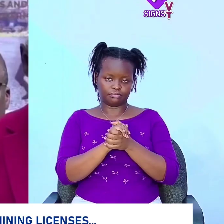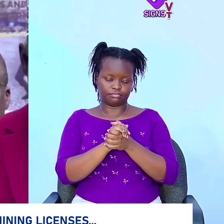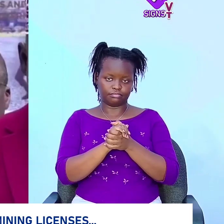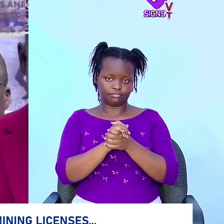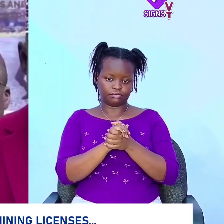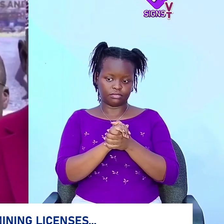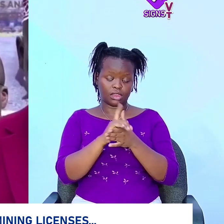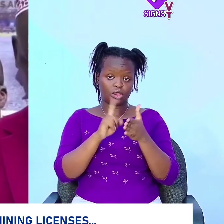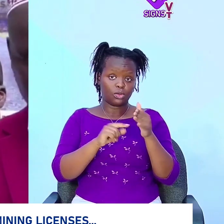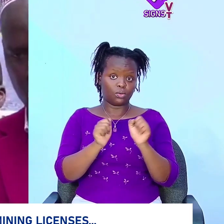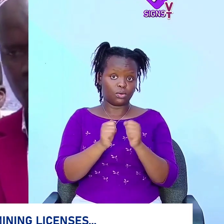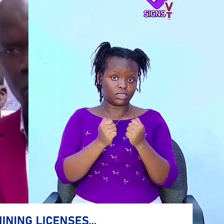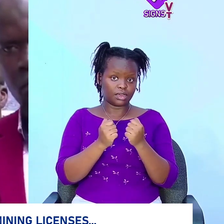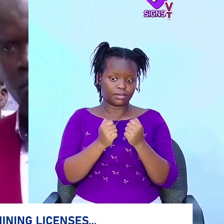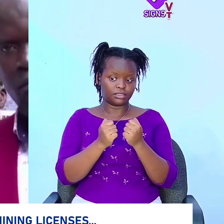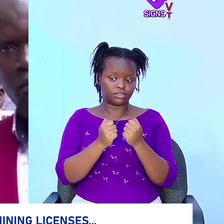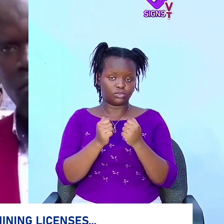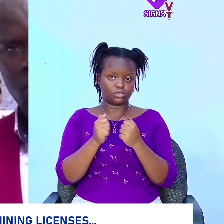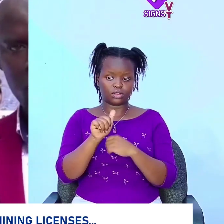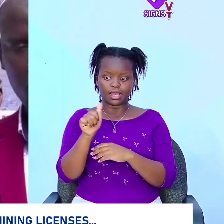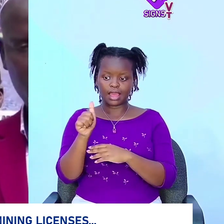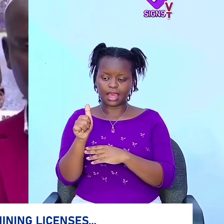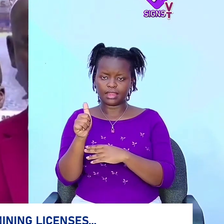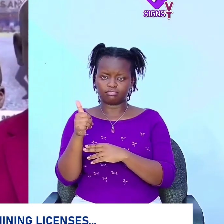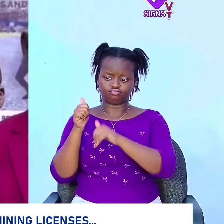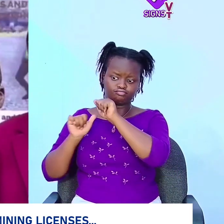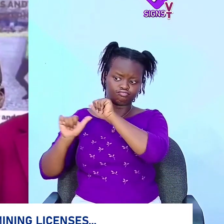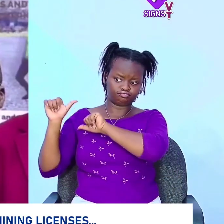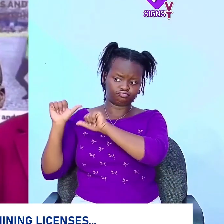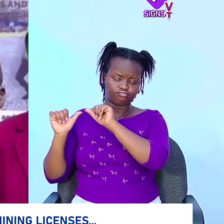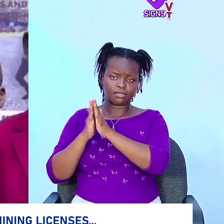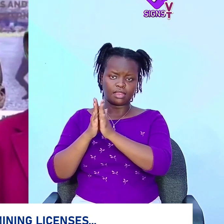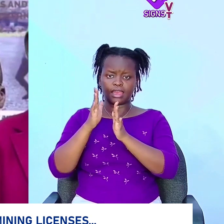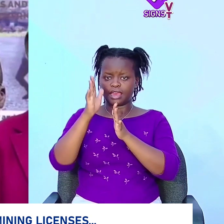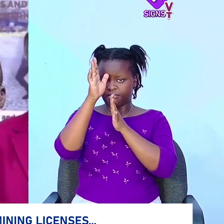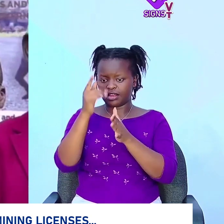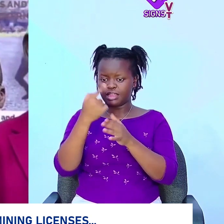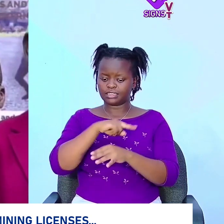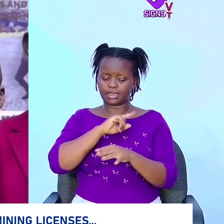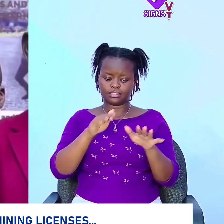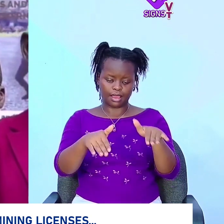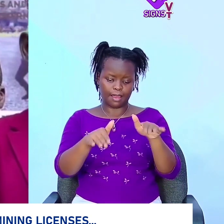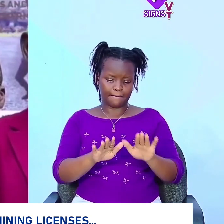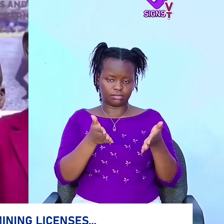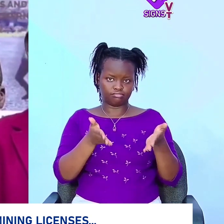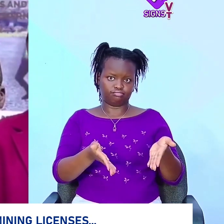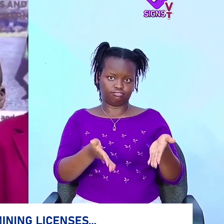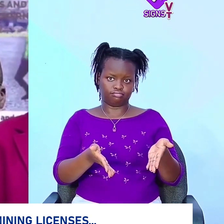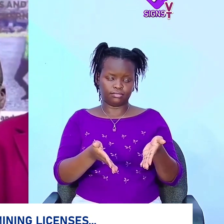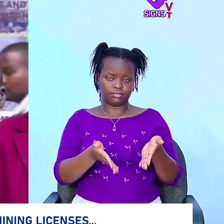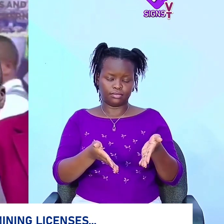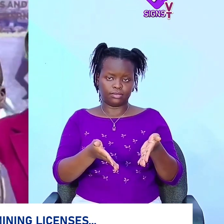what will happen to the graves of our forefathers and fathers who we buried here. And they also